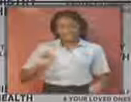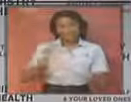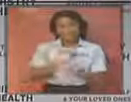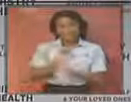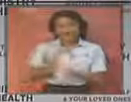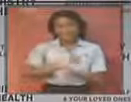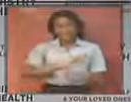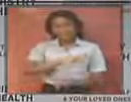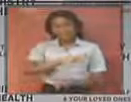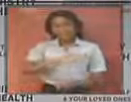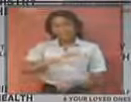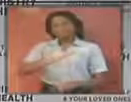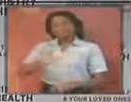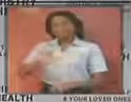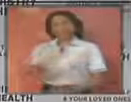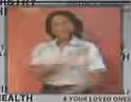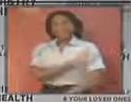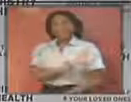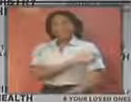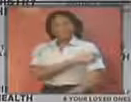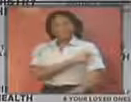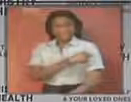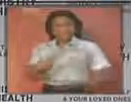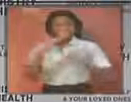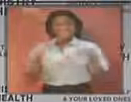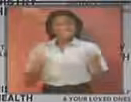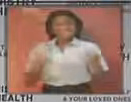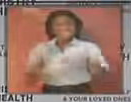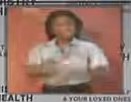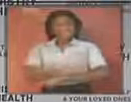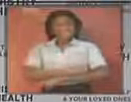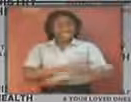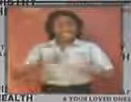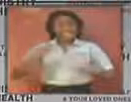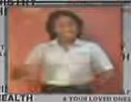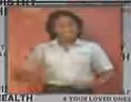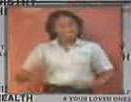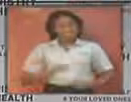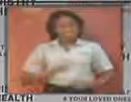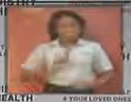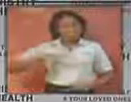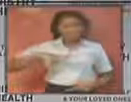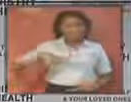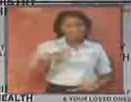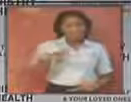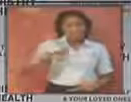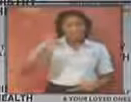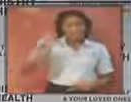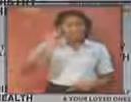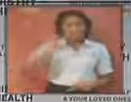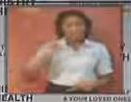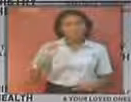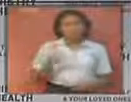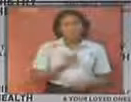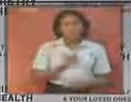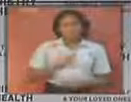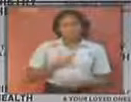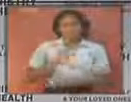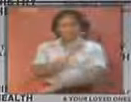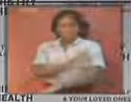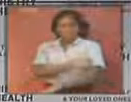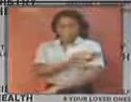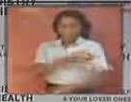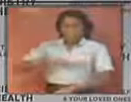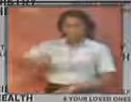authorities. Today we invite Mr. Ronald Sawyerfat, CEO of the Eastern Regional Health Authority, to provide